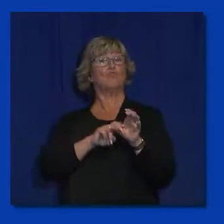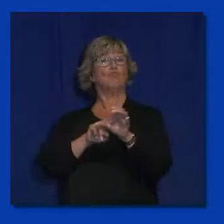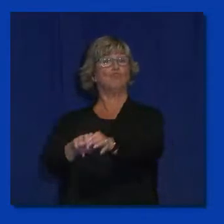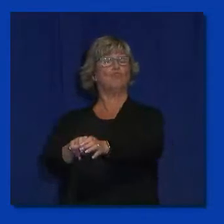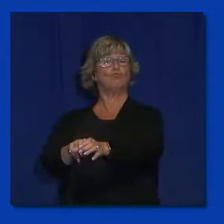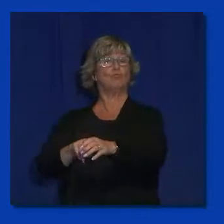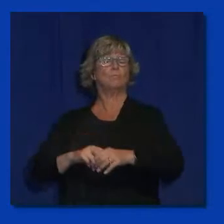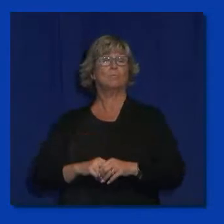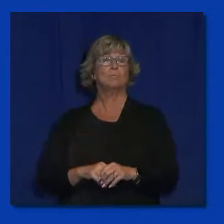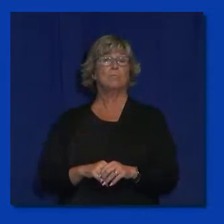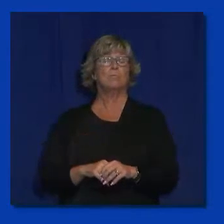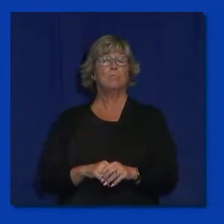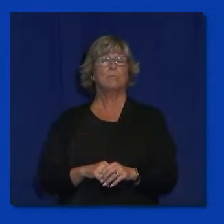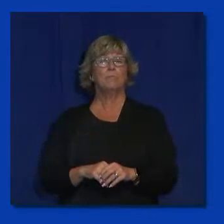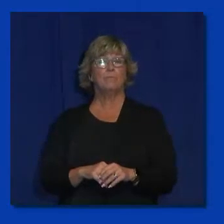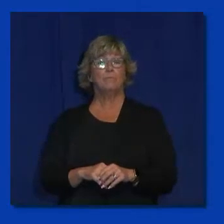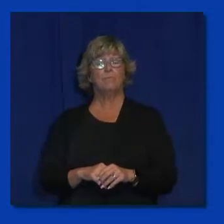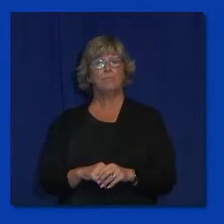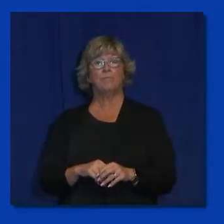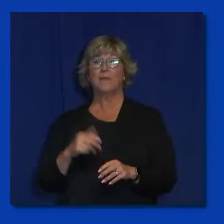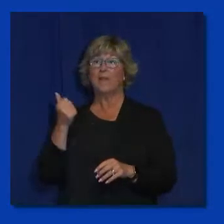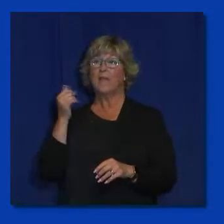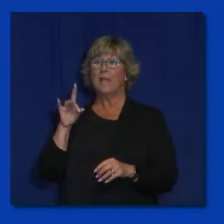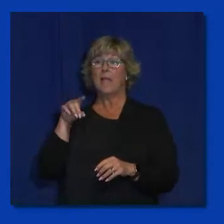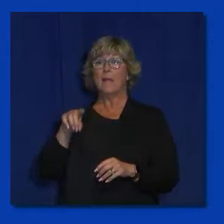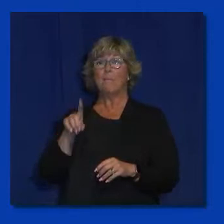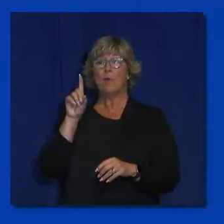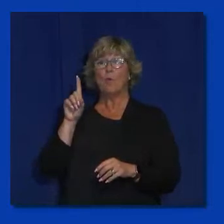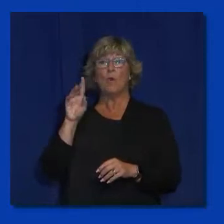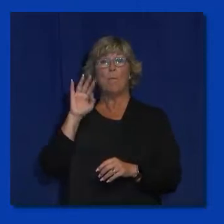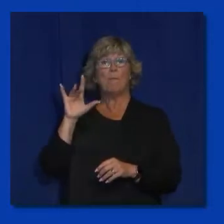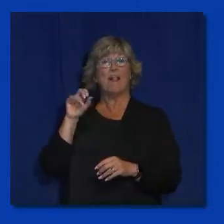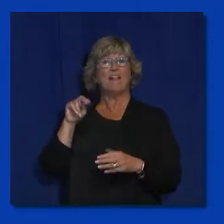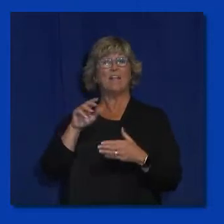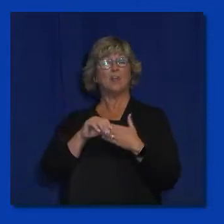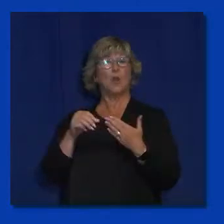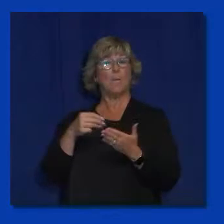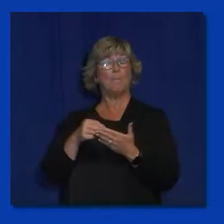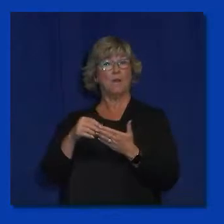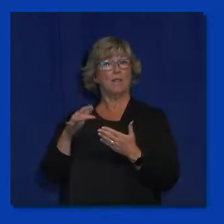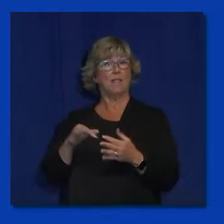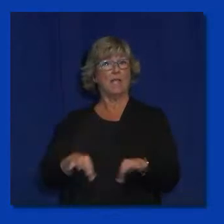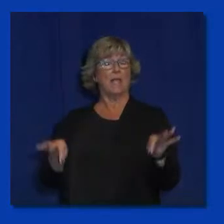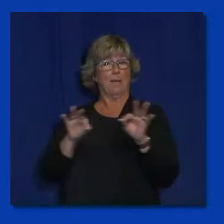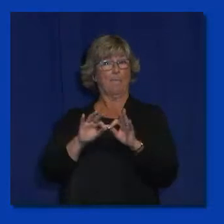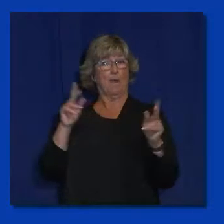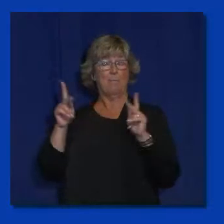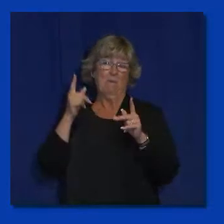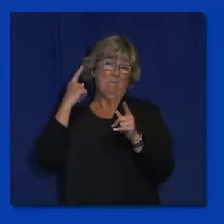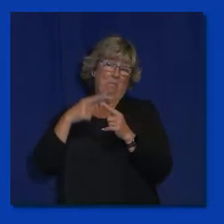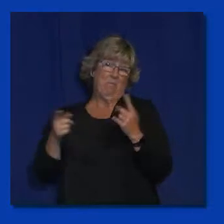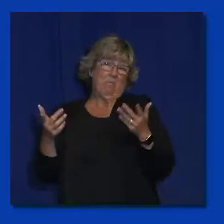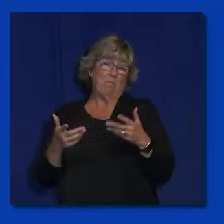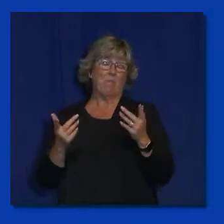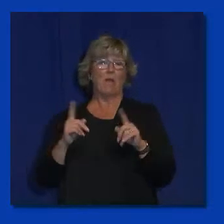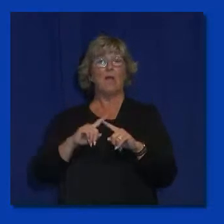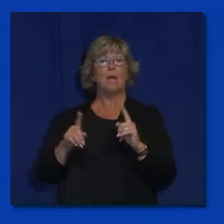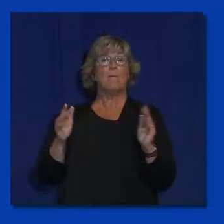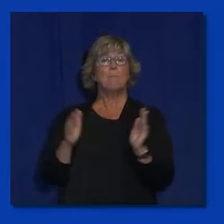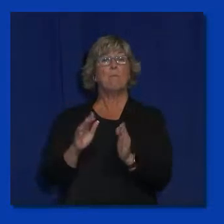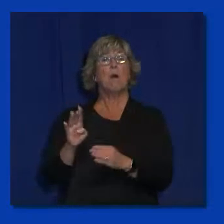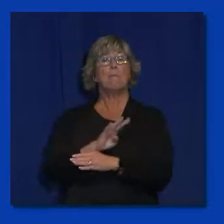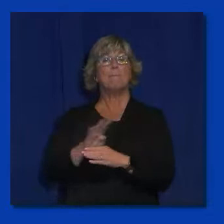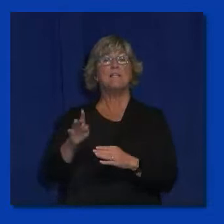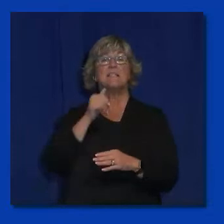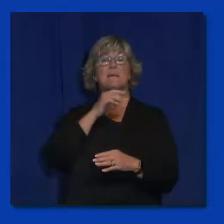Additional efforts in that $18.1 billion package include, and I think this is important, good people can disagree, but the small business